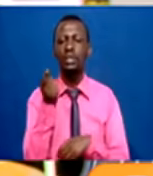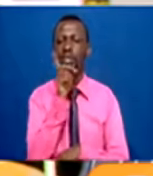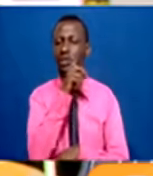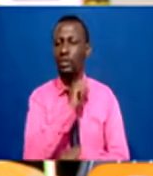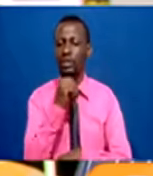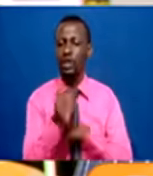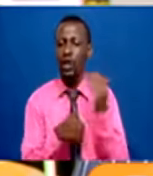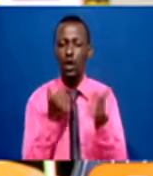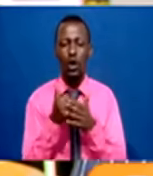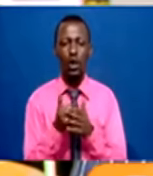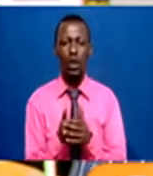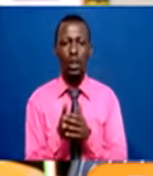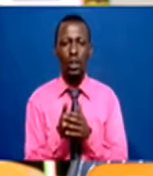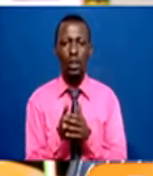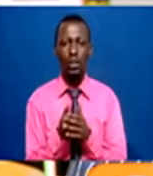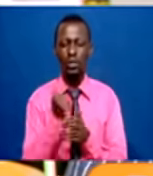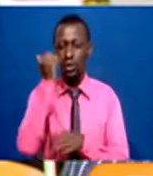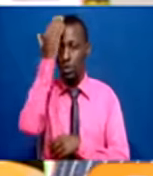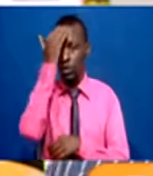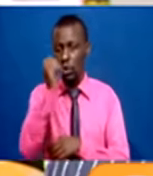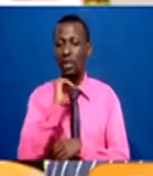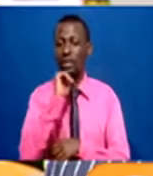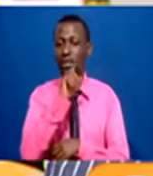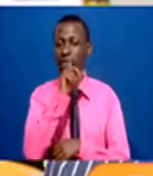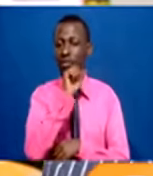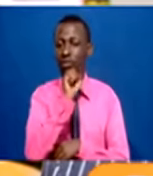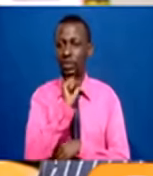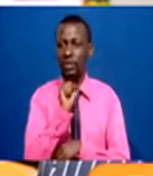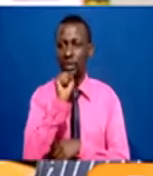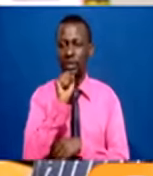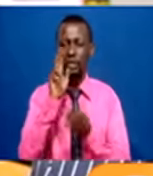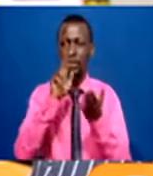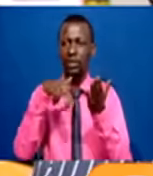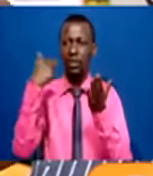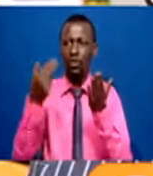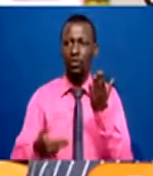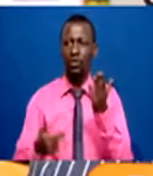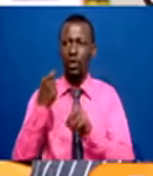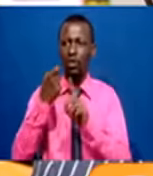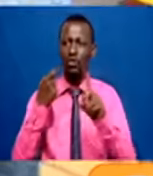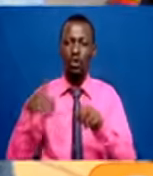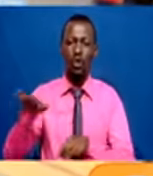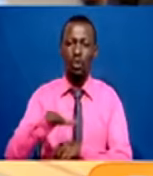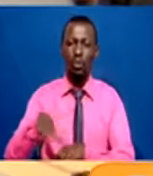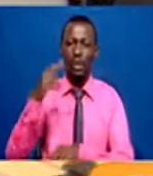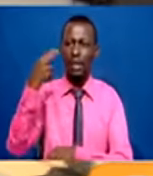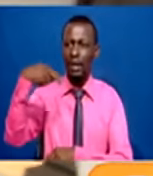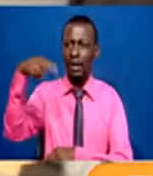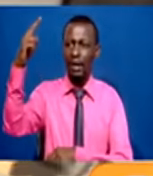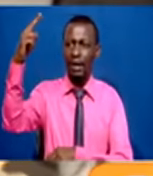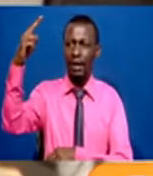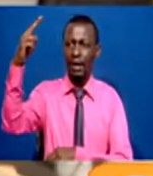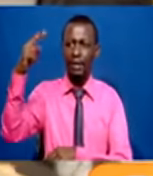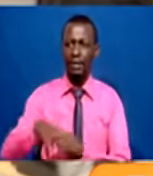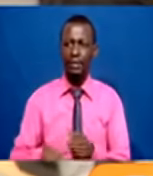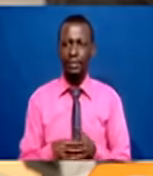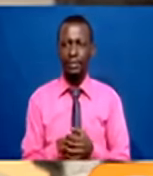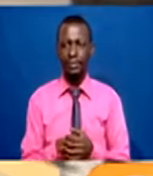unanimously that the cause of death is a fall from a height that was high. They come over, they tell us